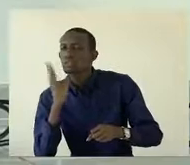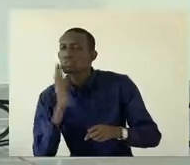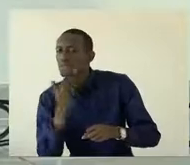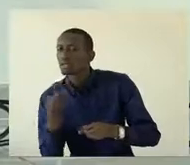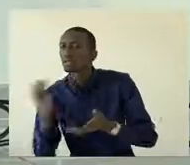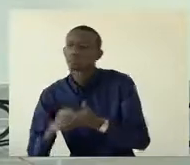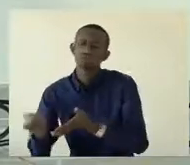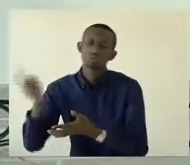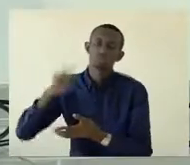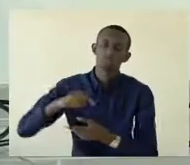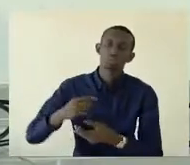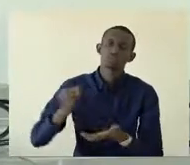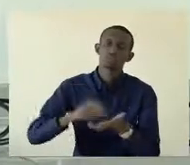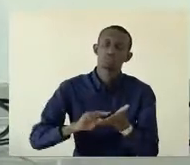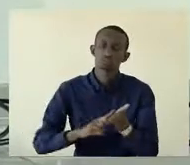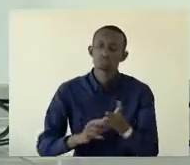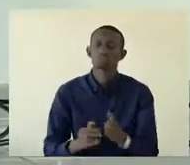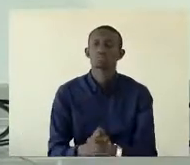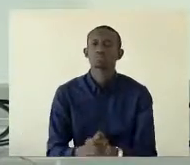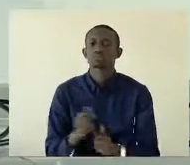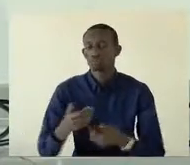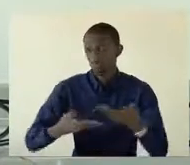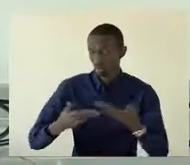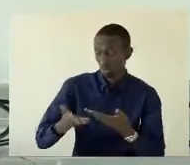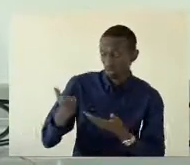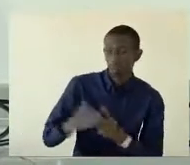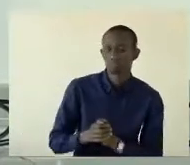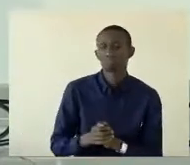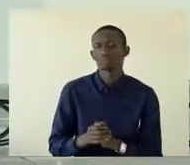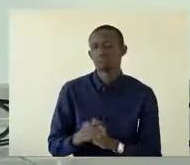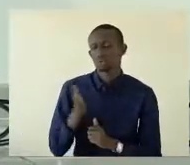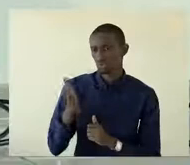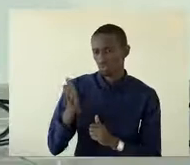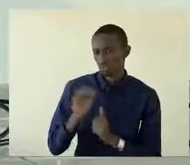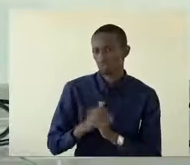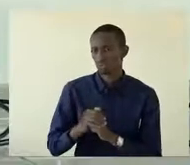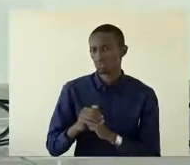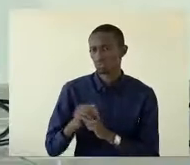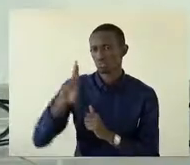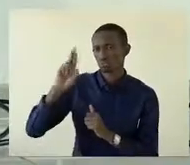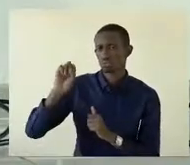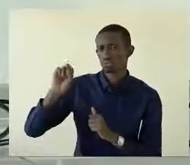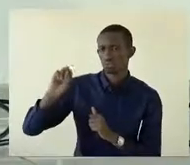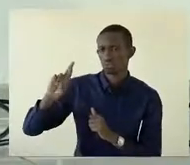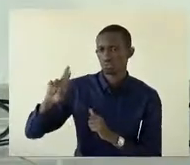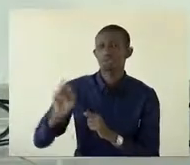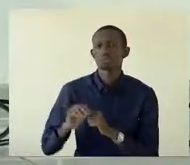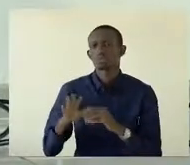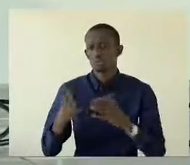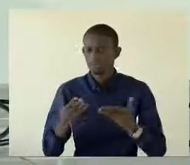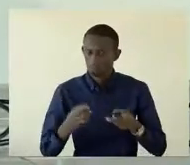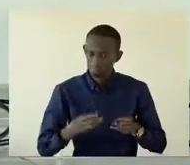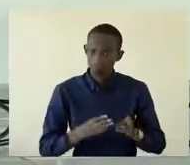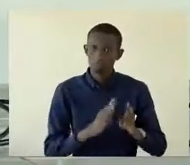So we need to also look at one, discuss the way these resources can be conserved, but also at the same time be in position